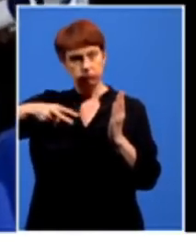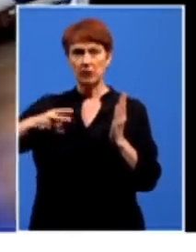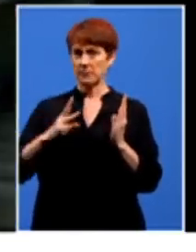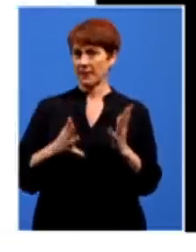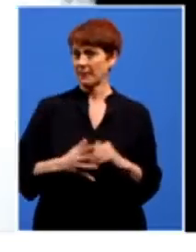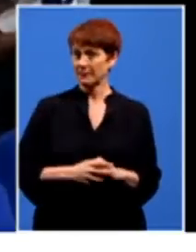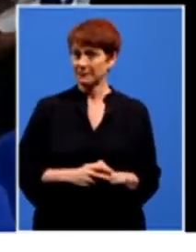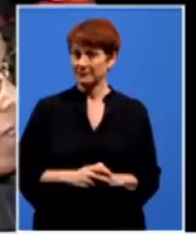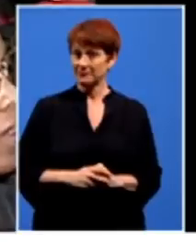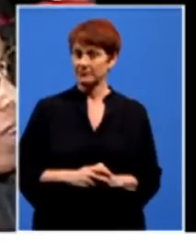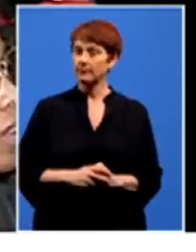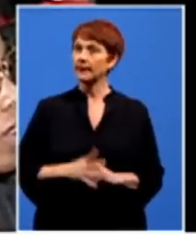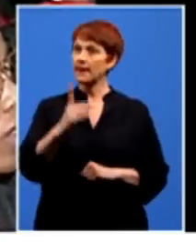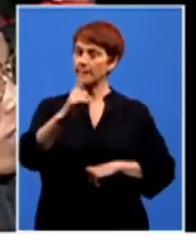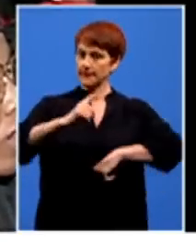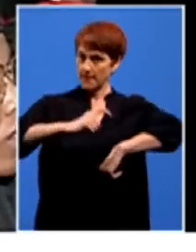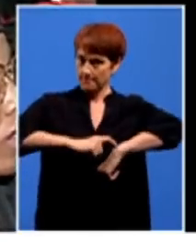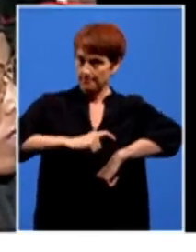And in the process,